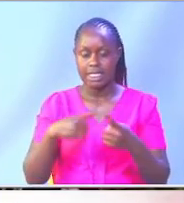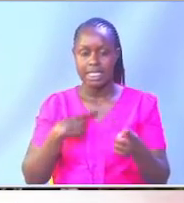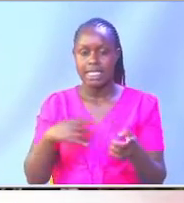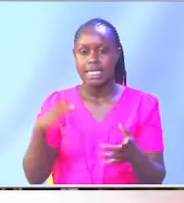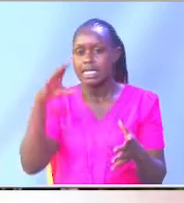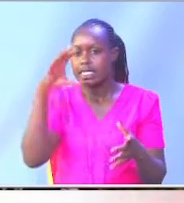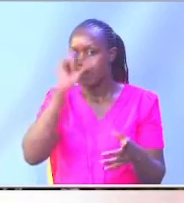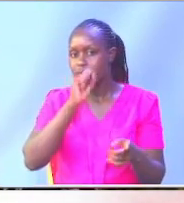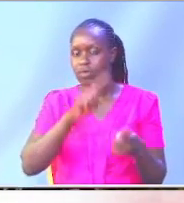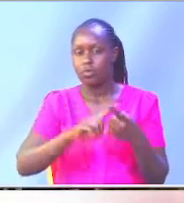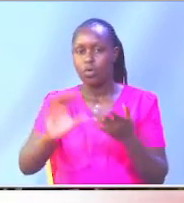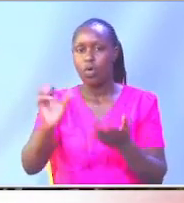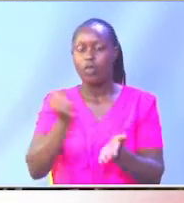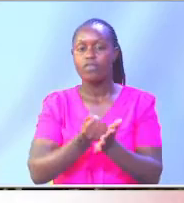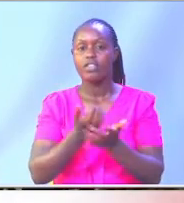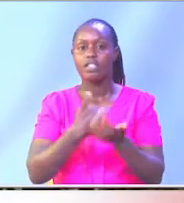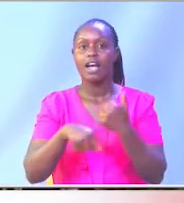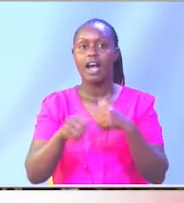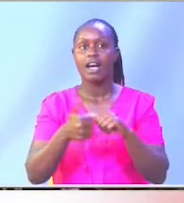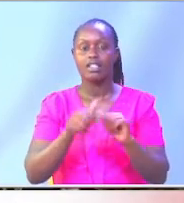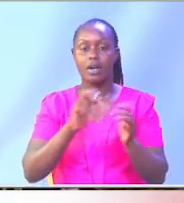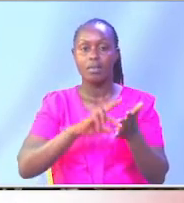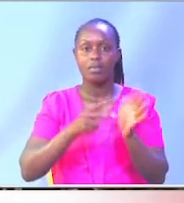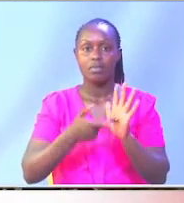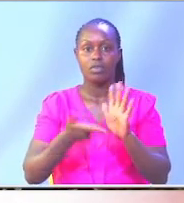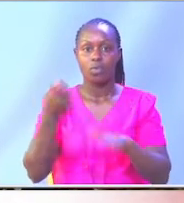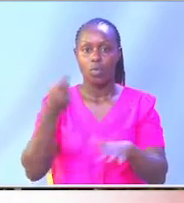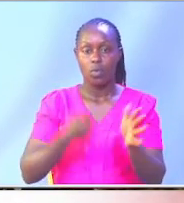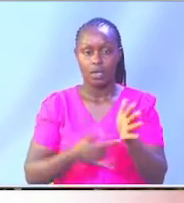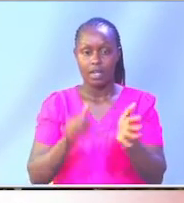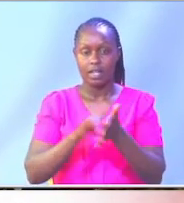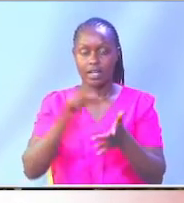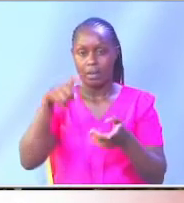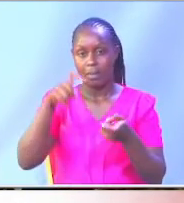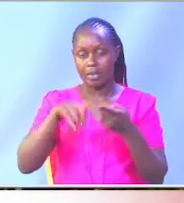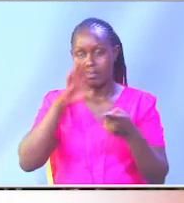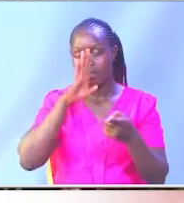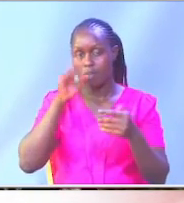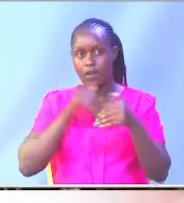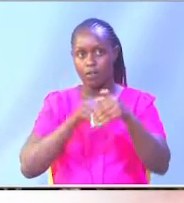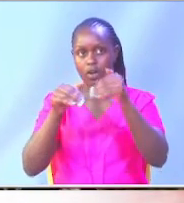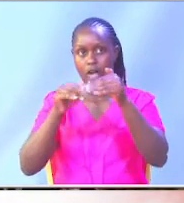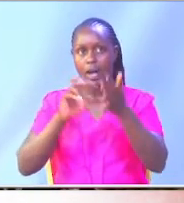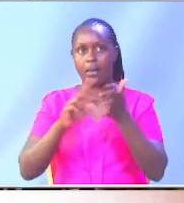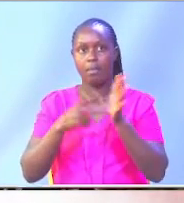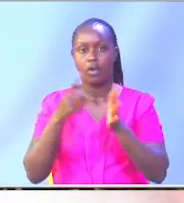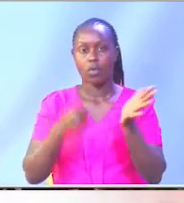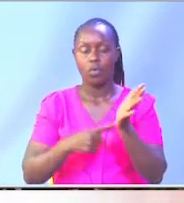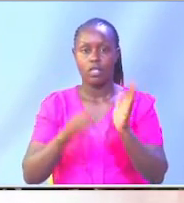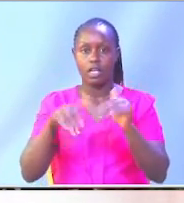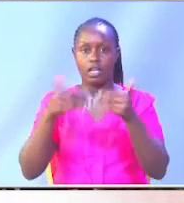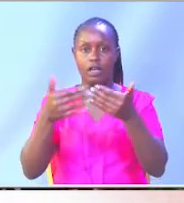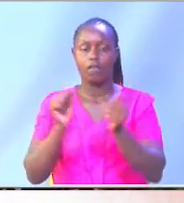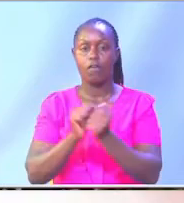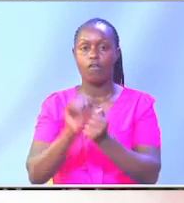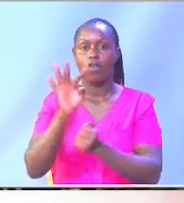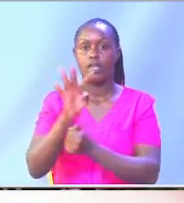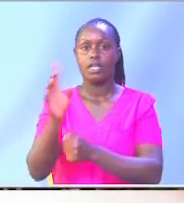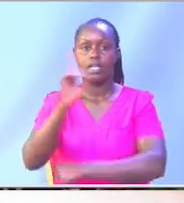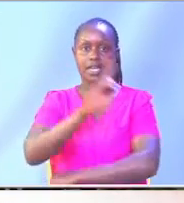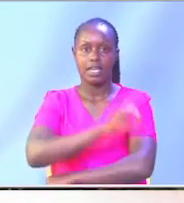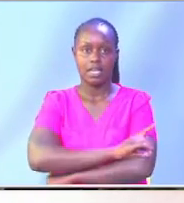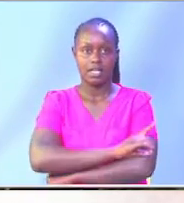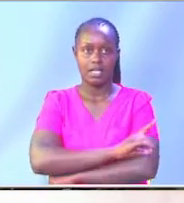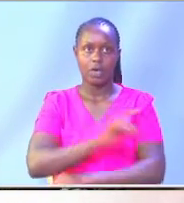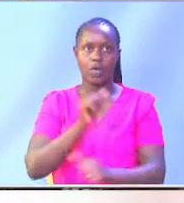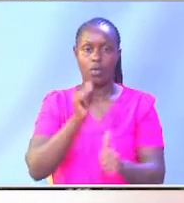to Office Act, which must be strictly followed. It gives a 14-day window,